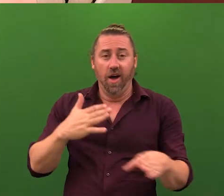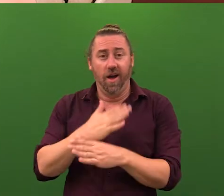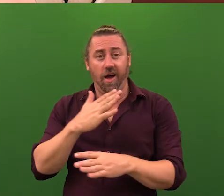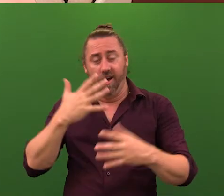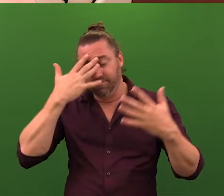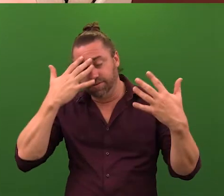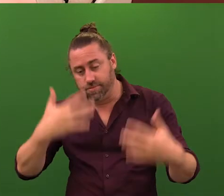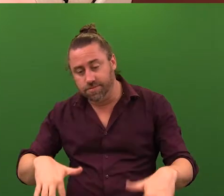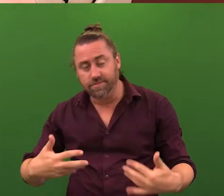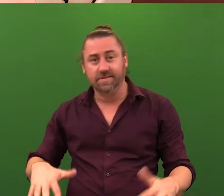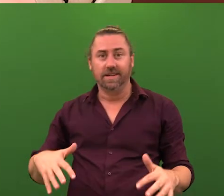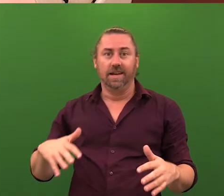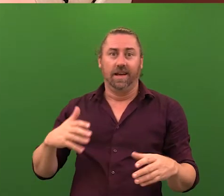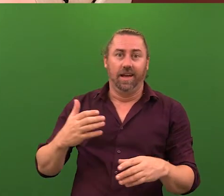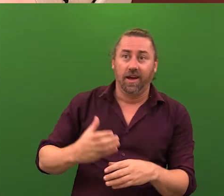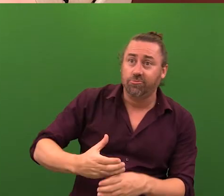of